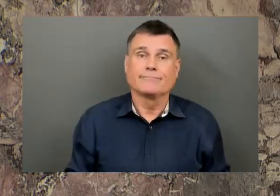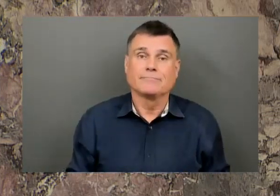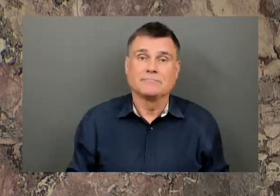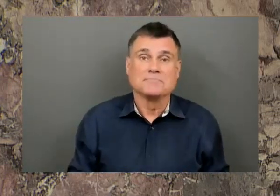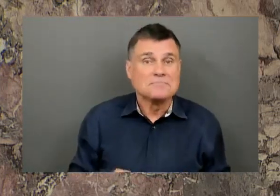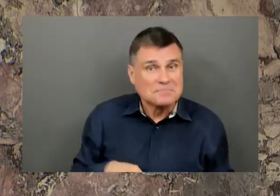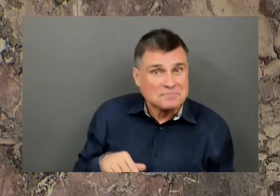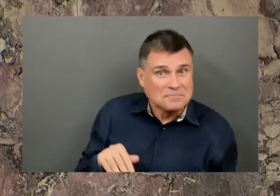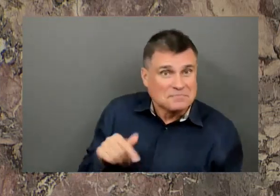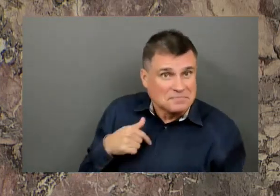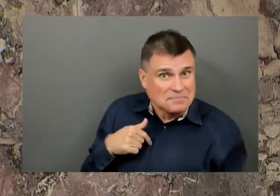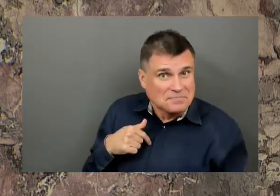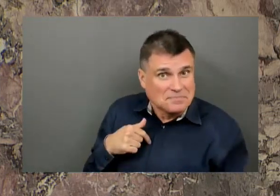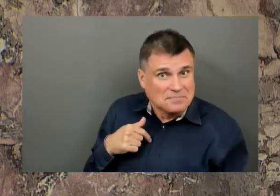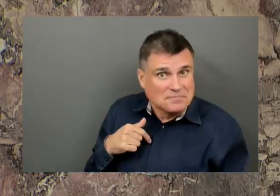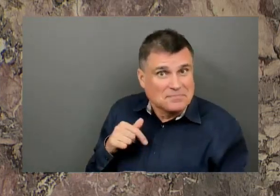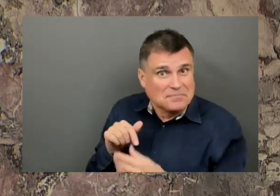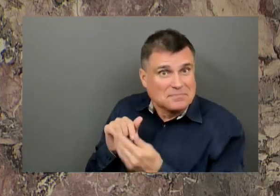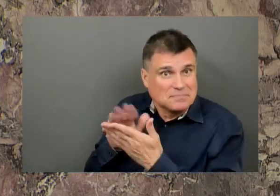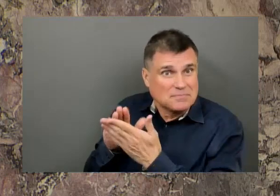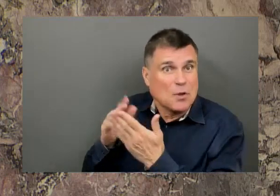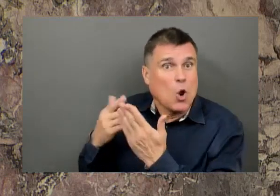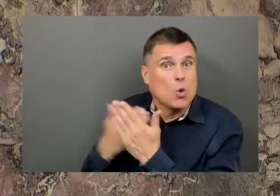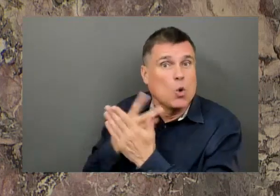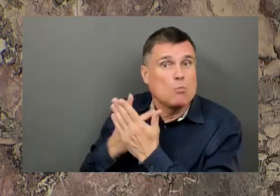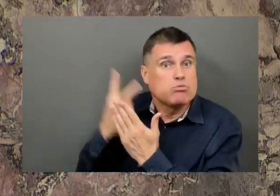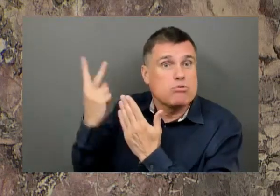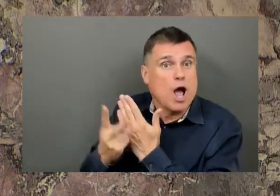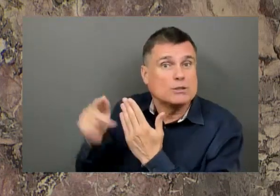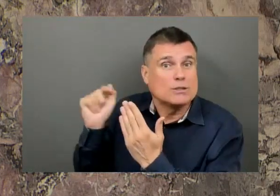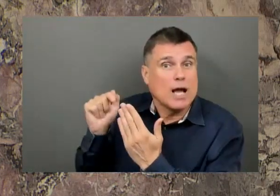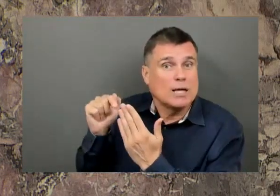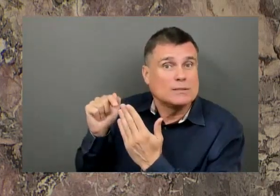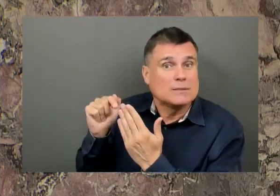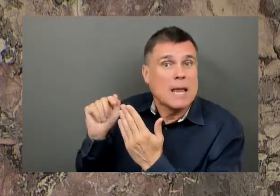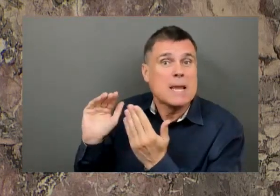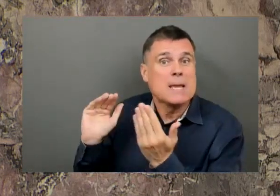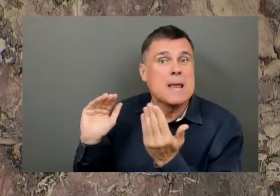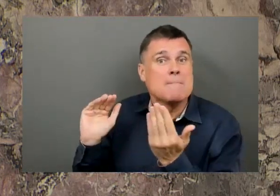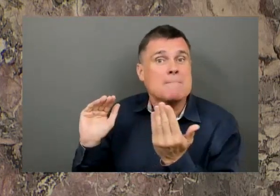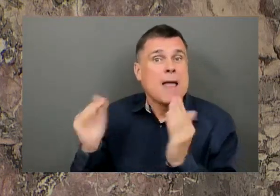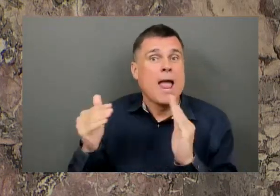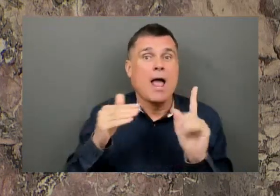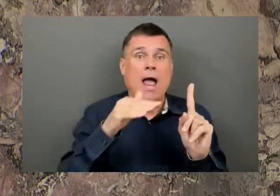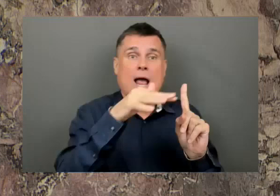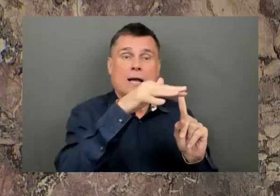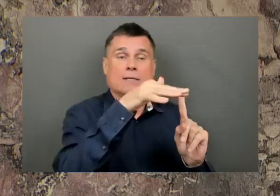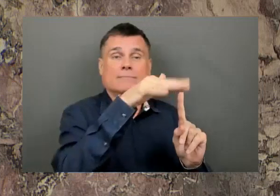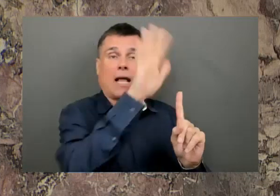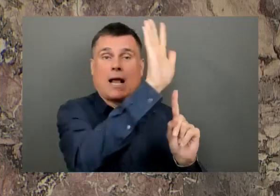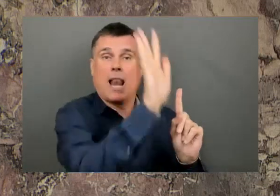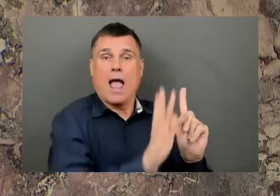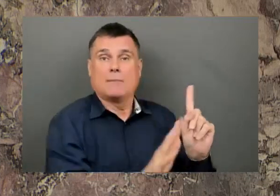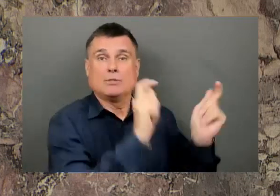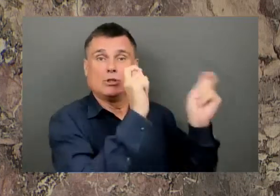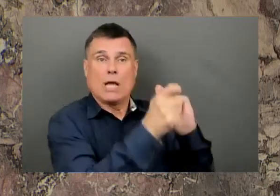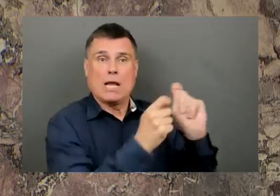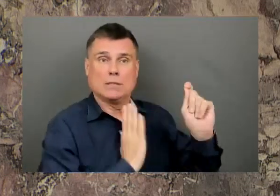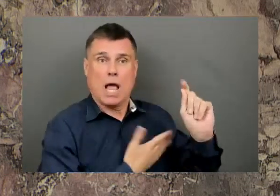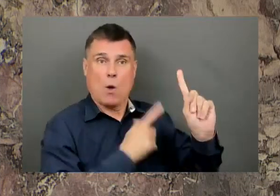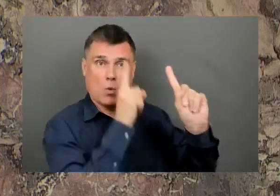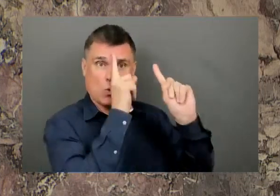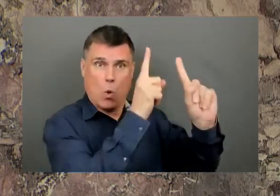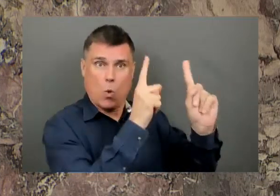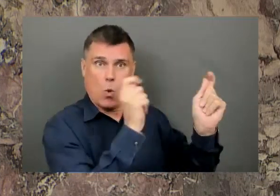serious climate targets and objectives this government has, that the member of the third party resorts to rhetoric that